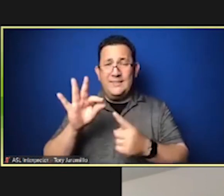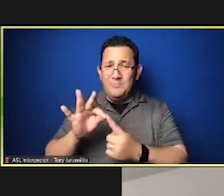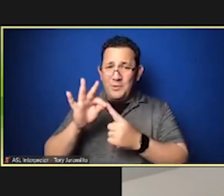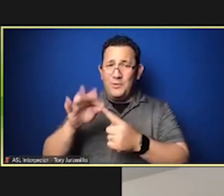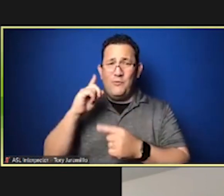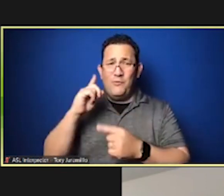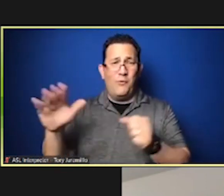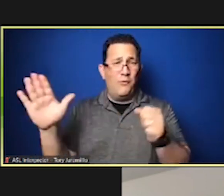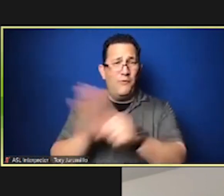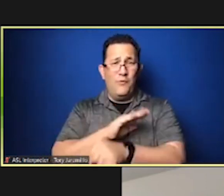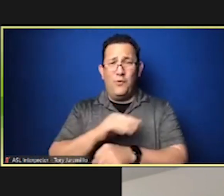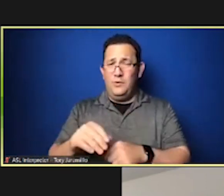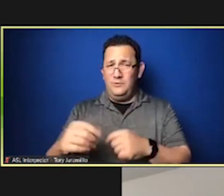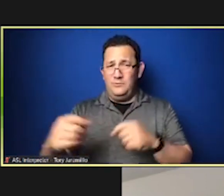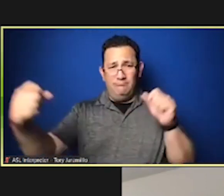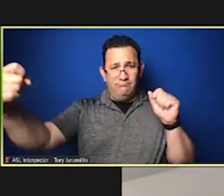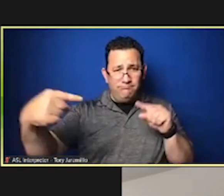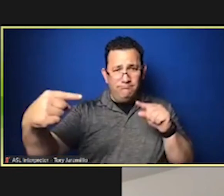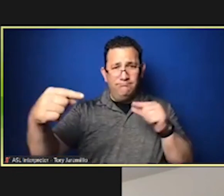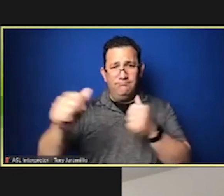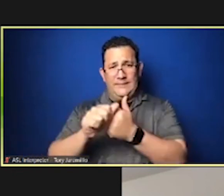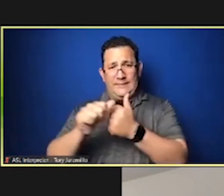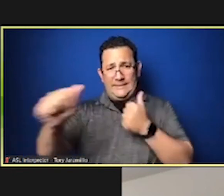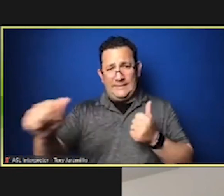distance learning in high school?